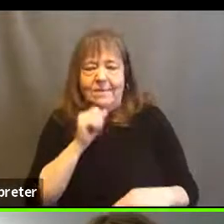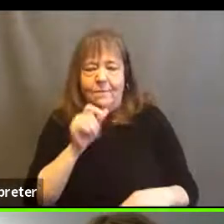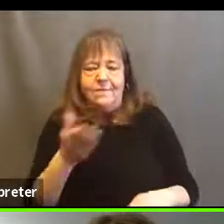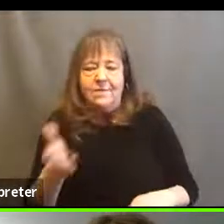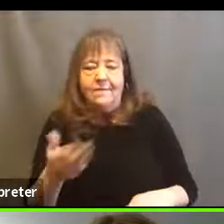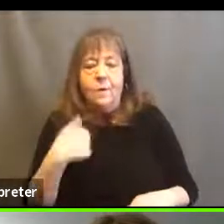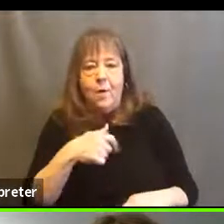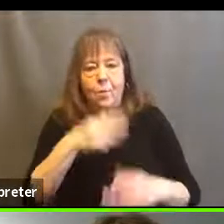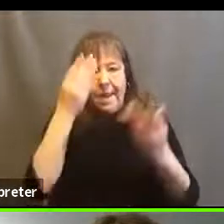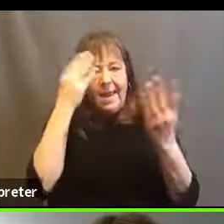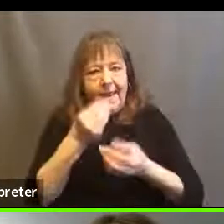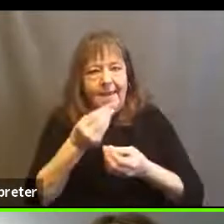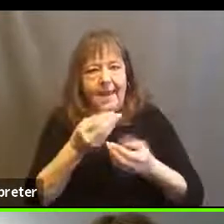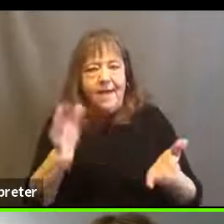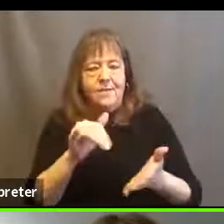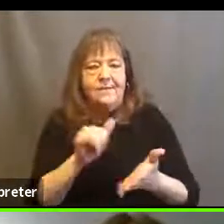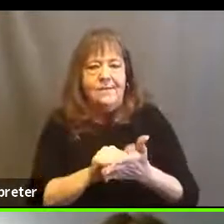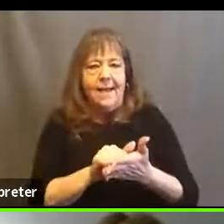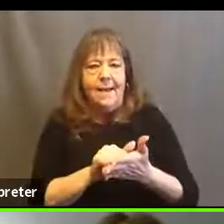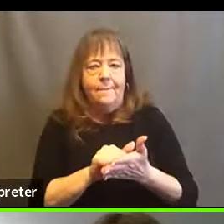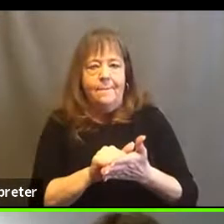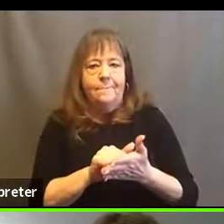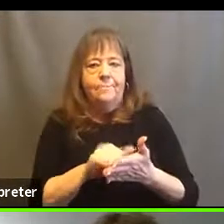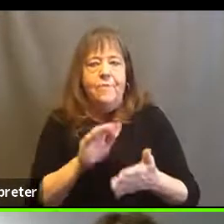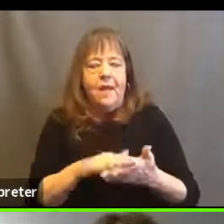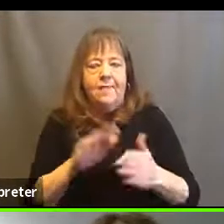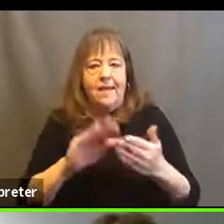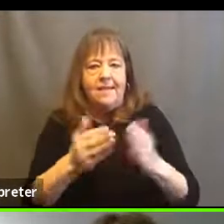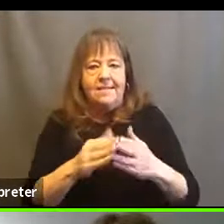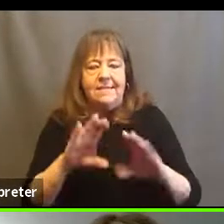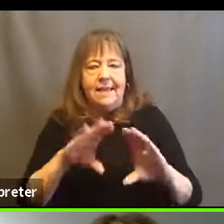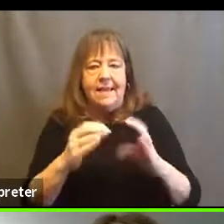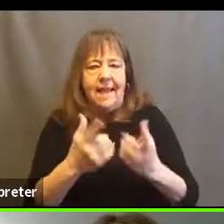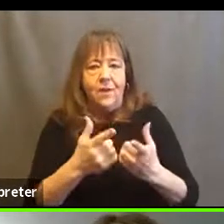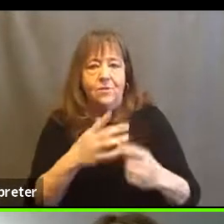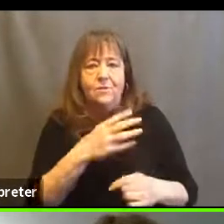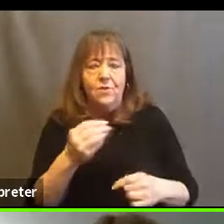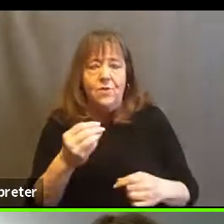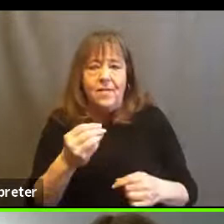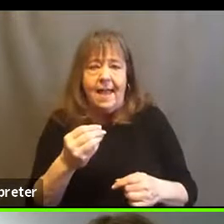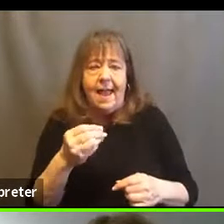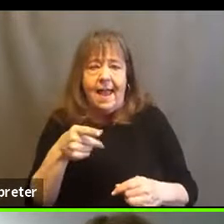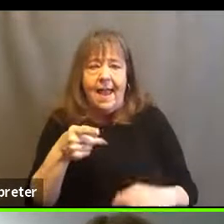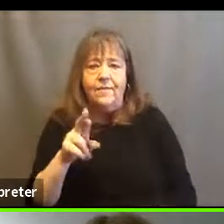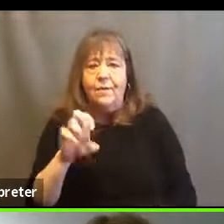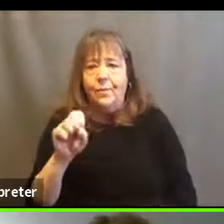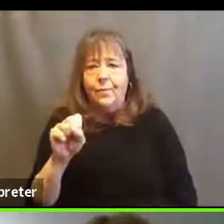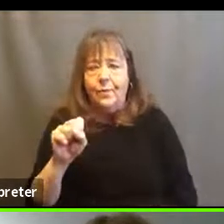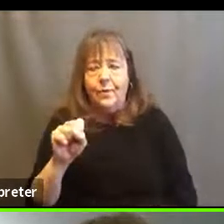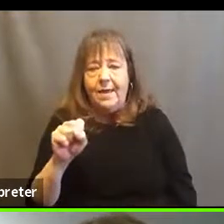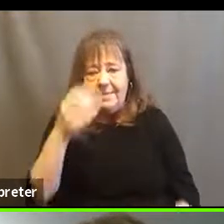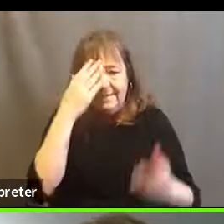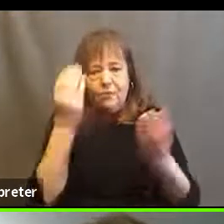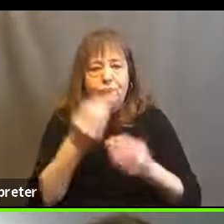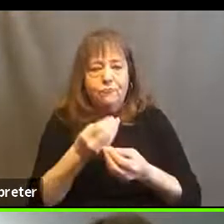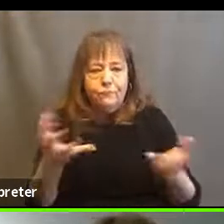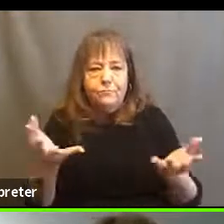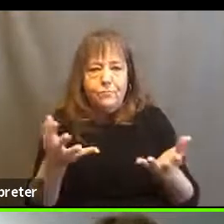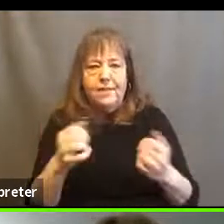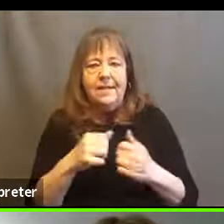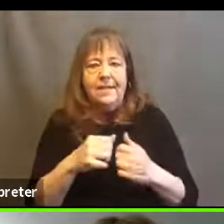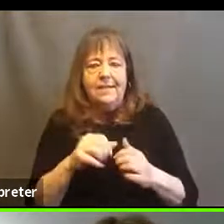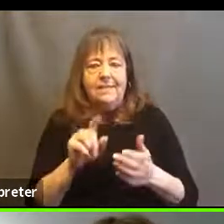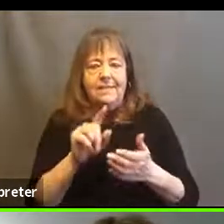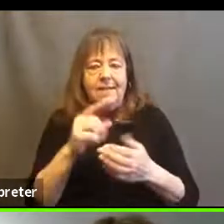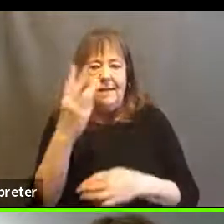announced that 5-day new case average on the city council meetings and on the press release every Wednesday. So those indicators